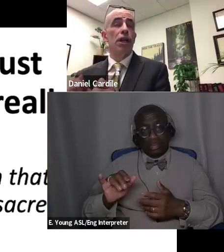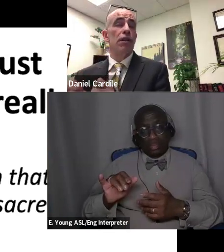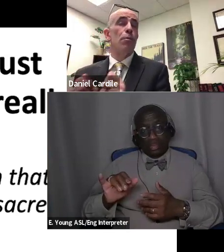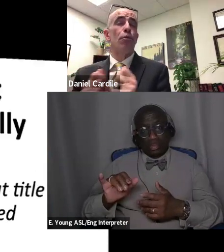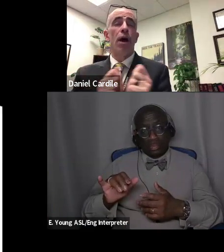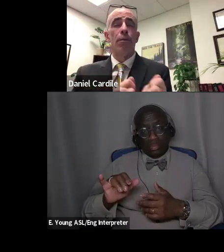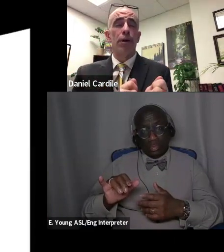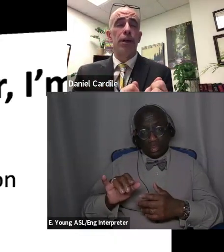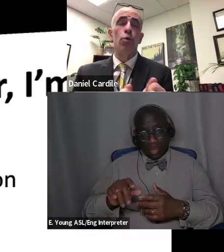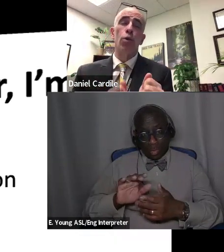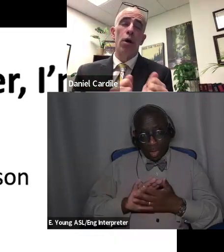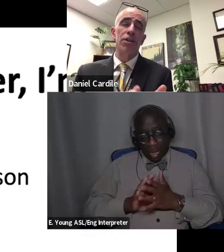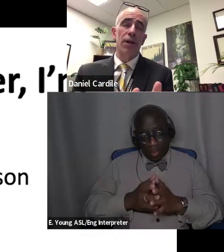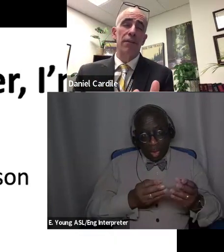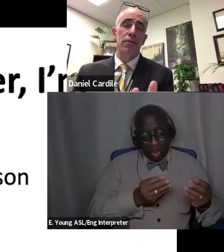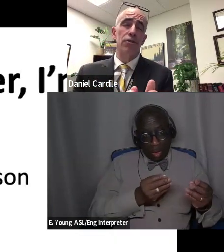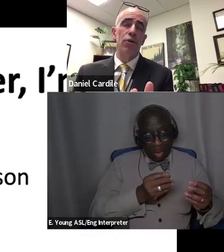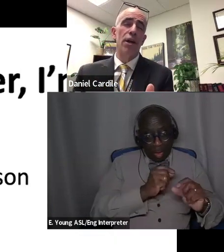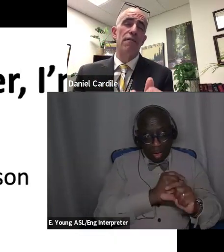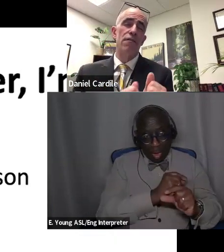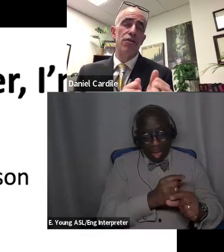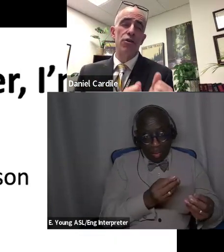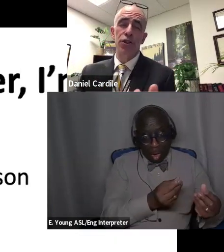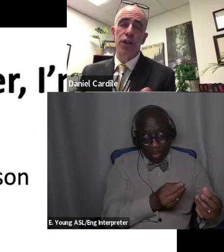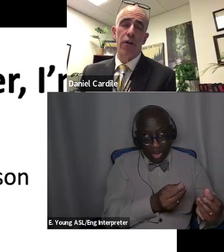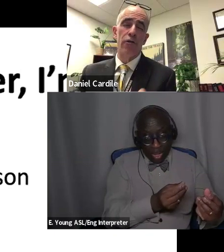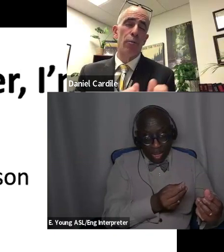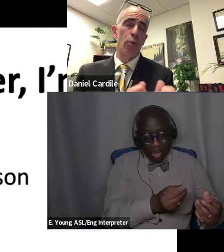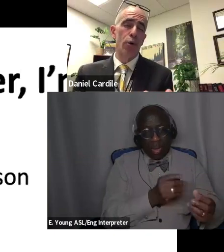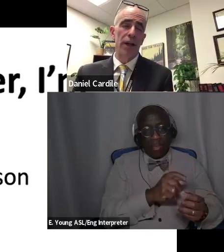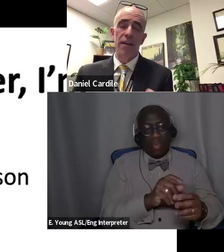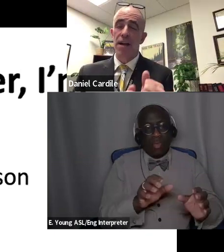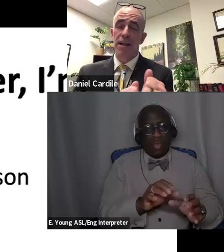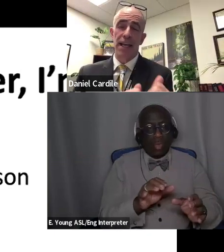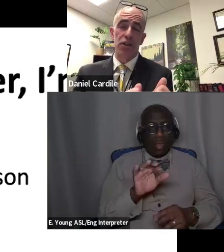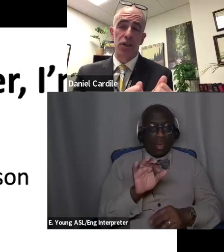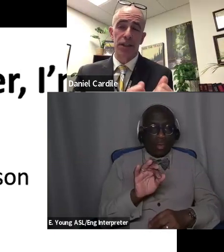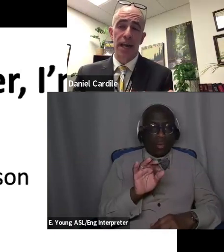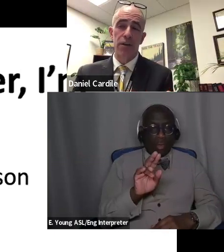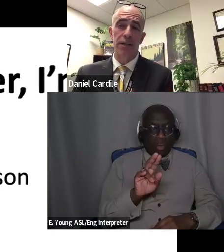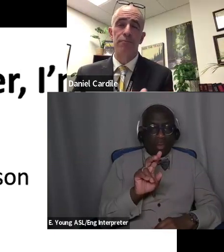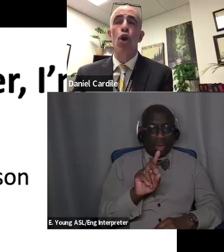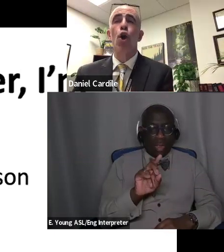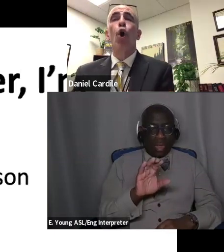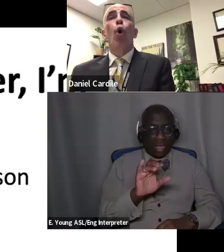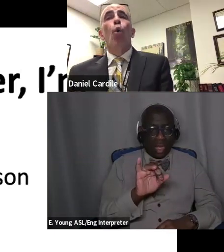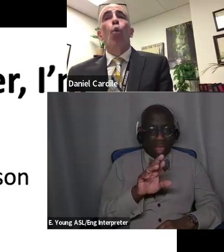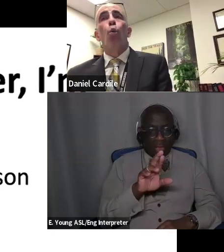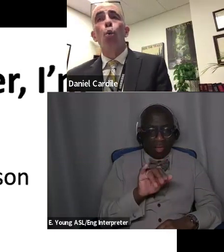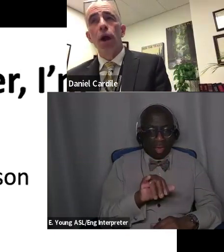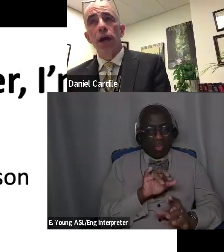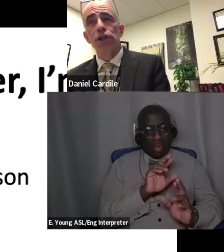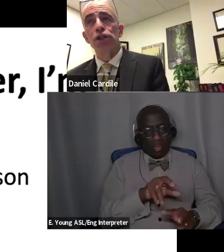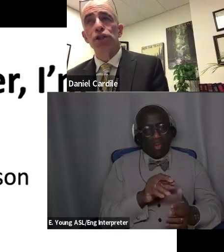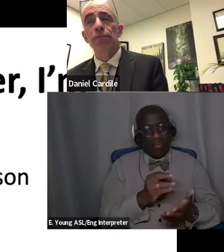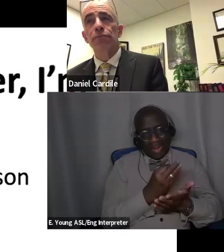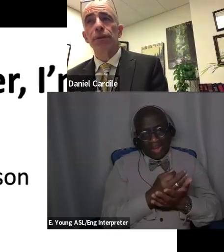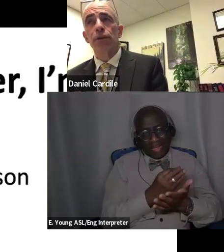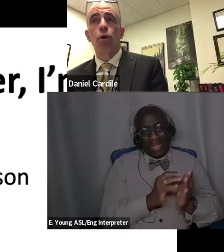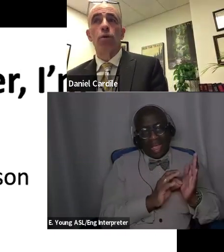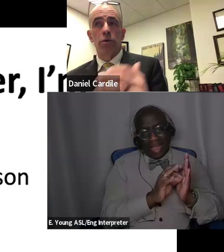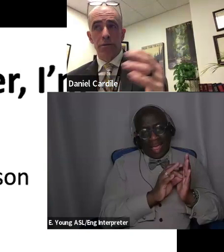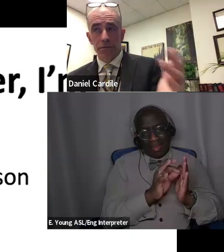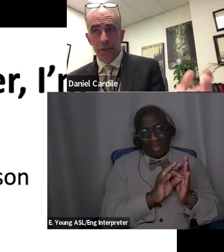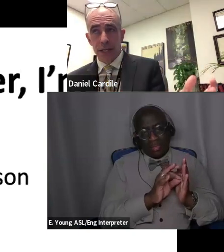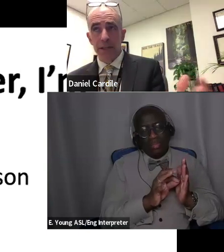become guardian of the property, you will also have to do a fiduciary report, a financial accounting, which